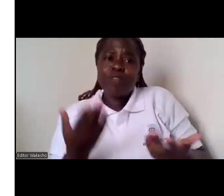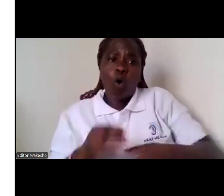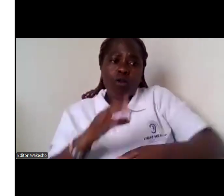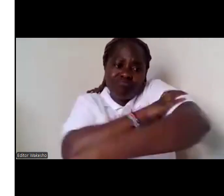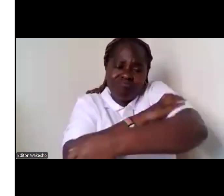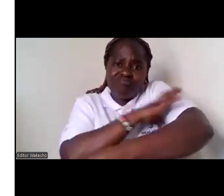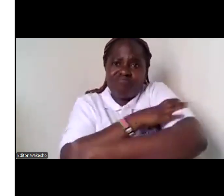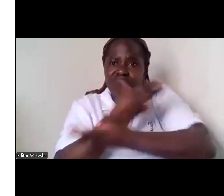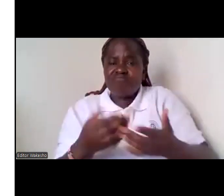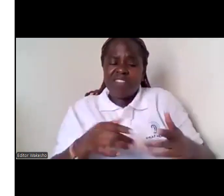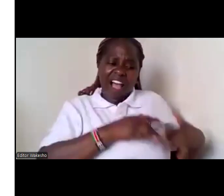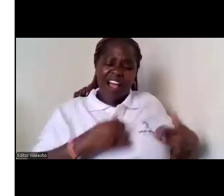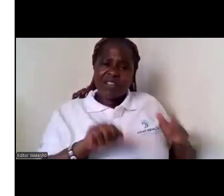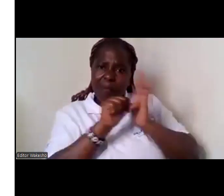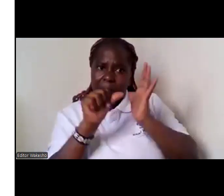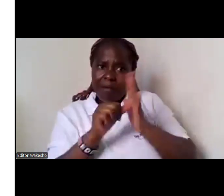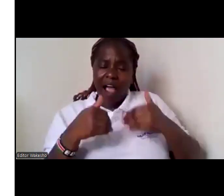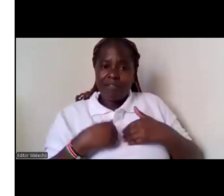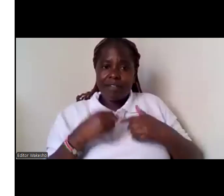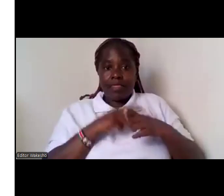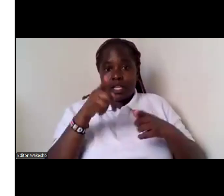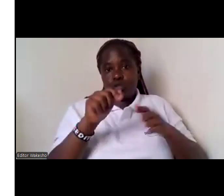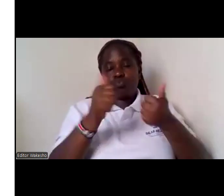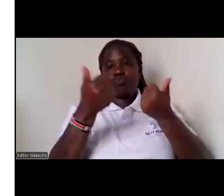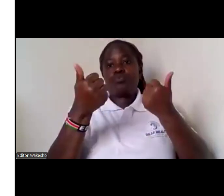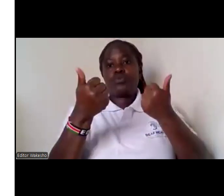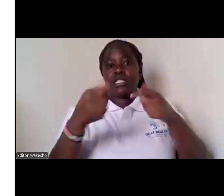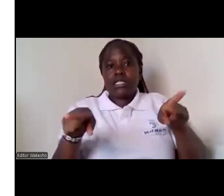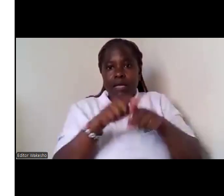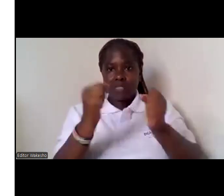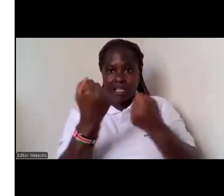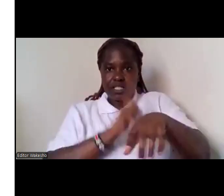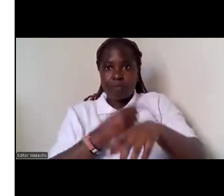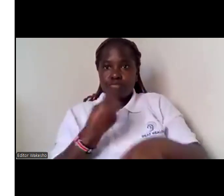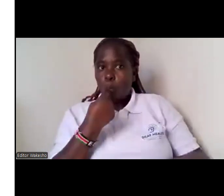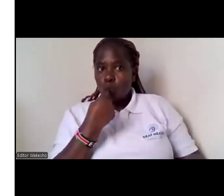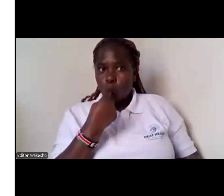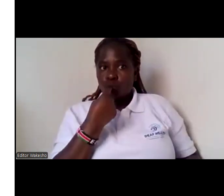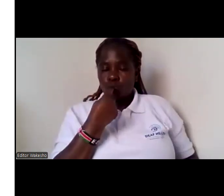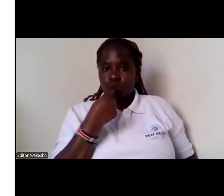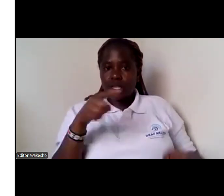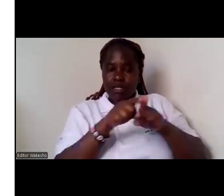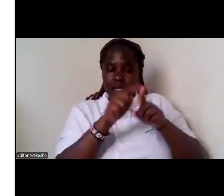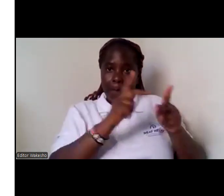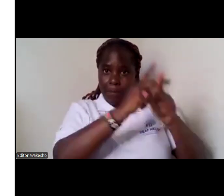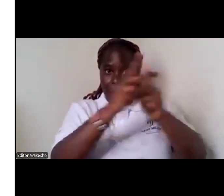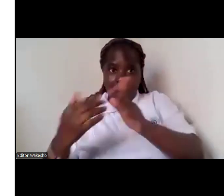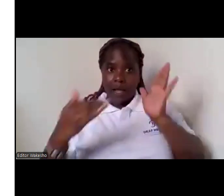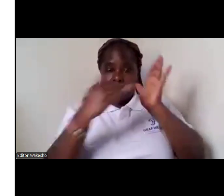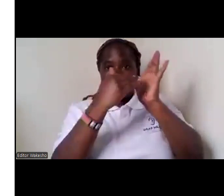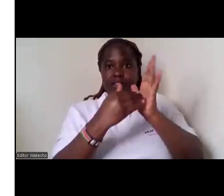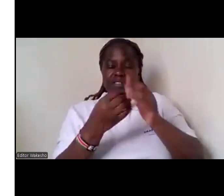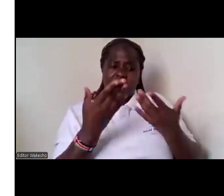blood pressure, diabetes. It is safe while breastfeeding. It helps protect against ovarian